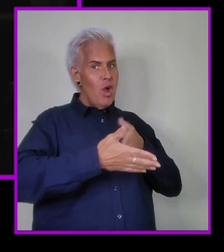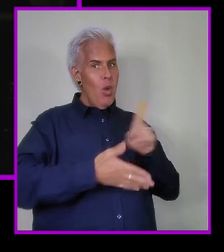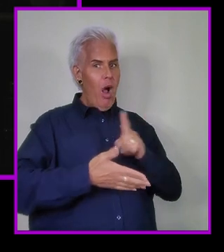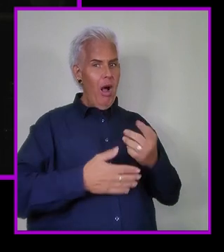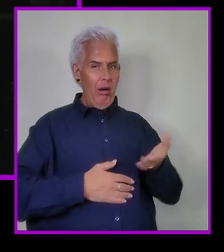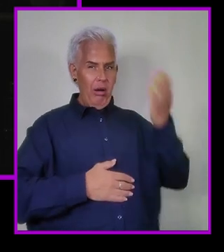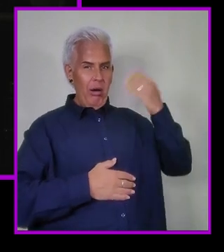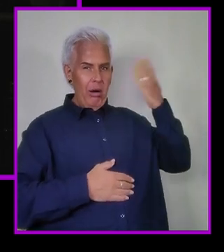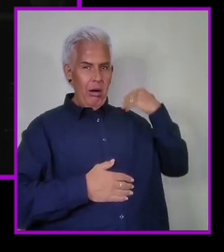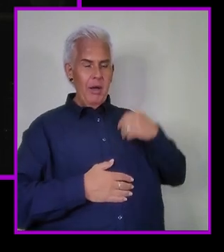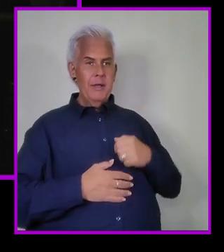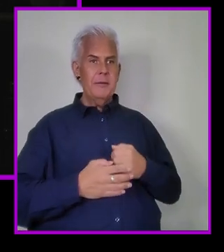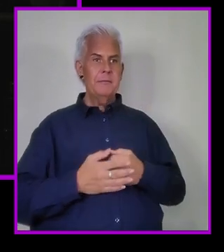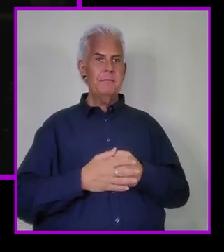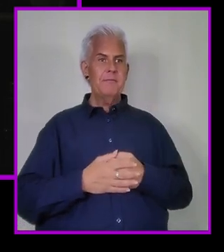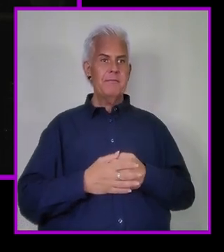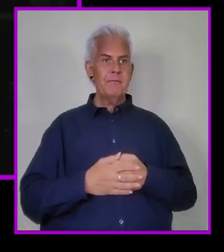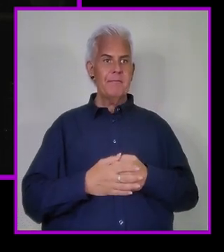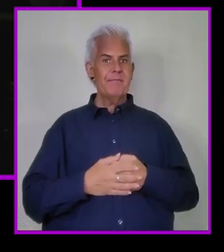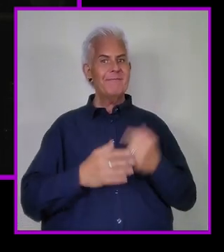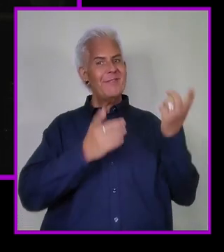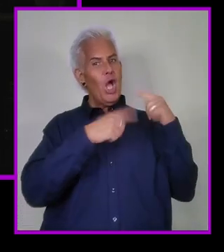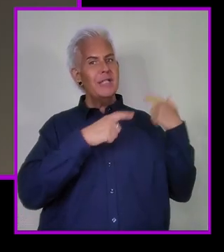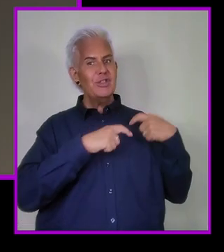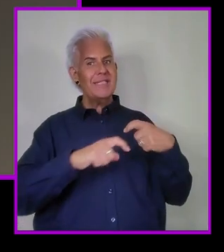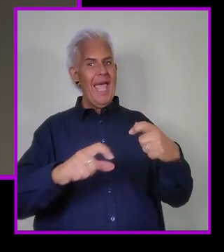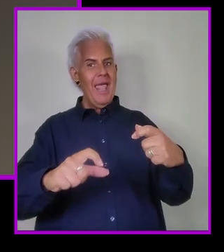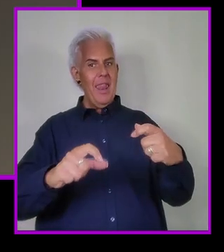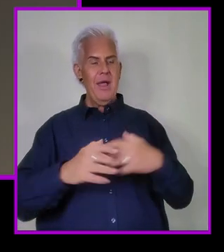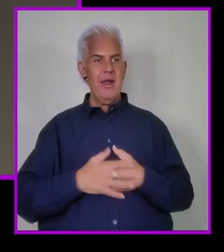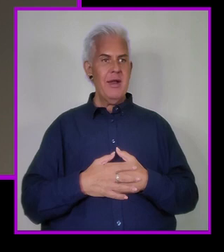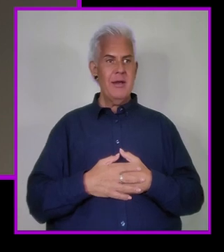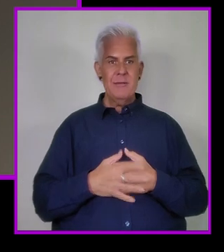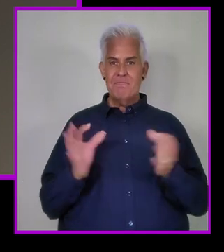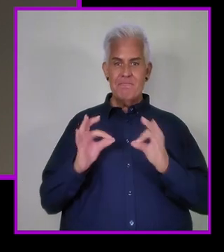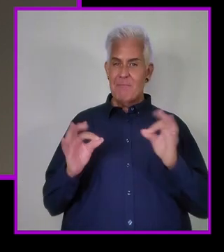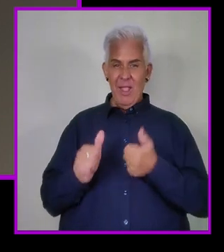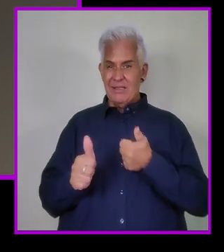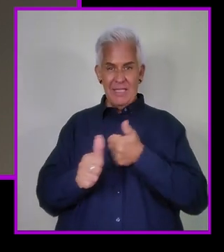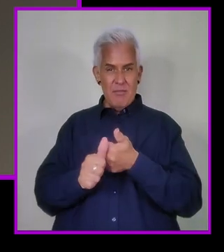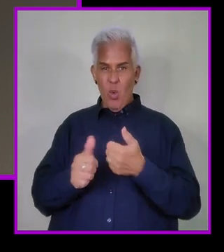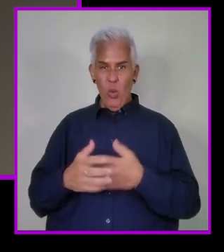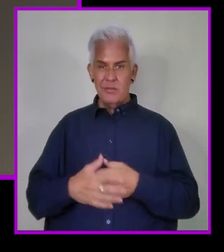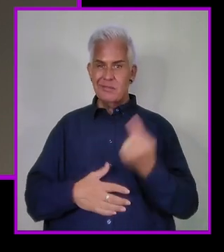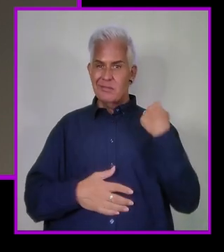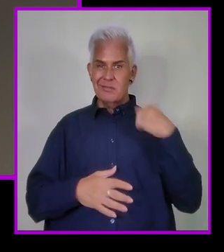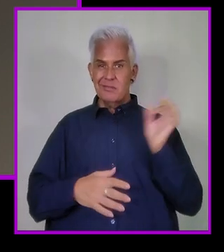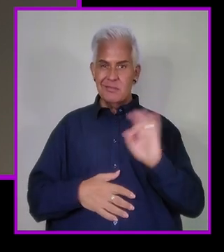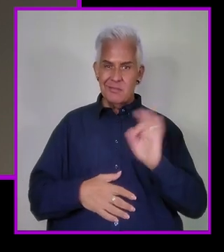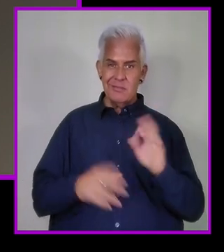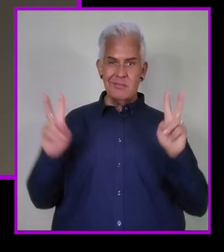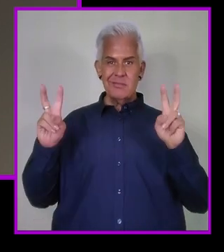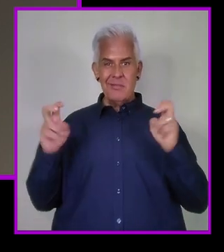going back a bit, was the ability to sustain it. Right. That there were no support mechanisms in place. There was no